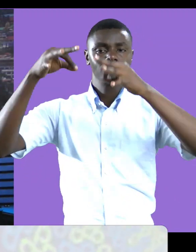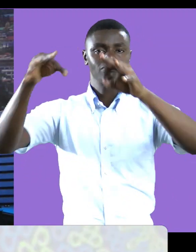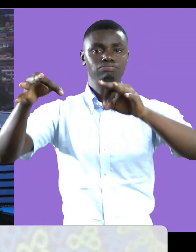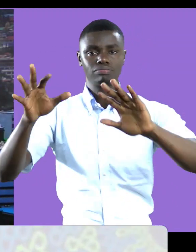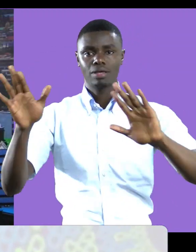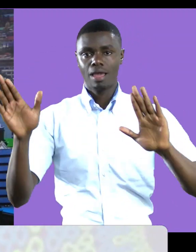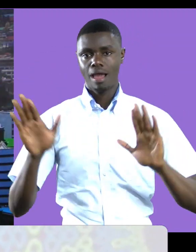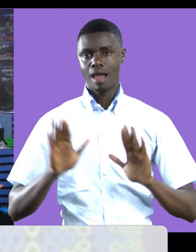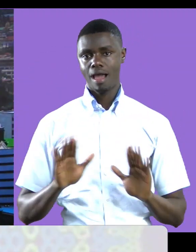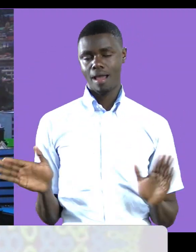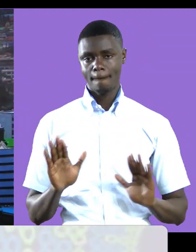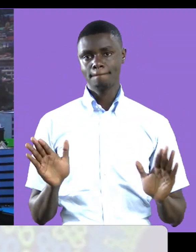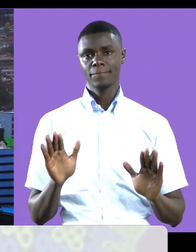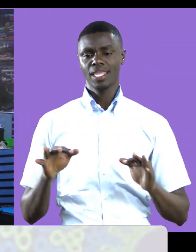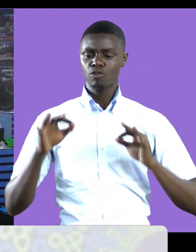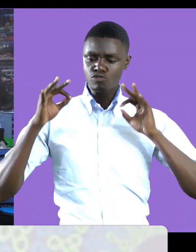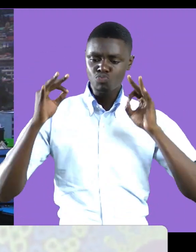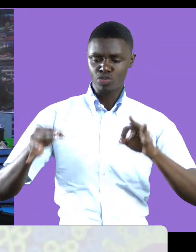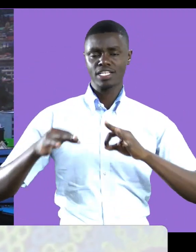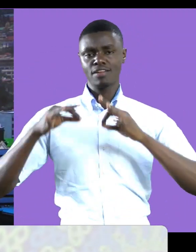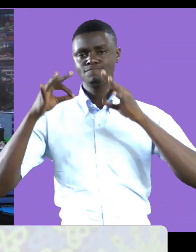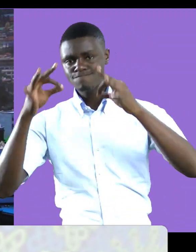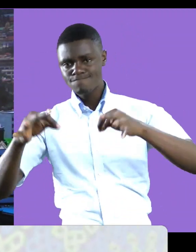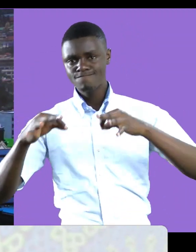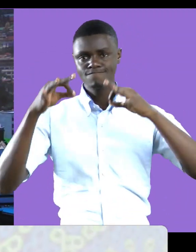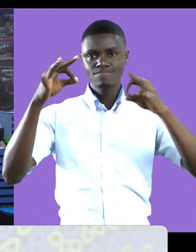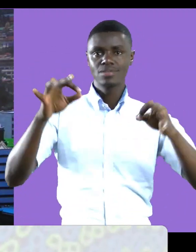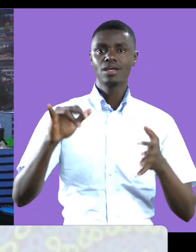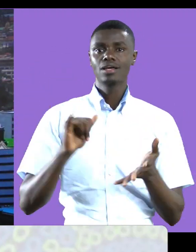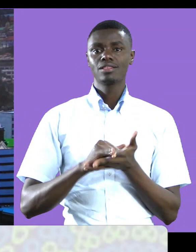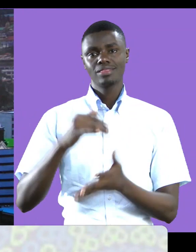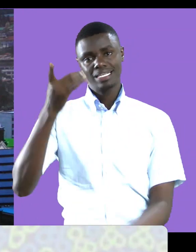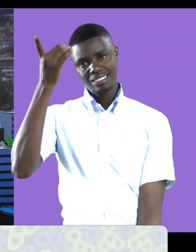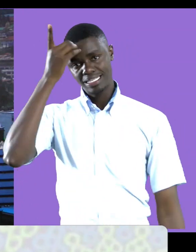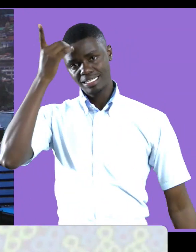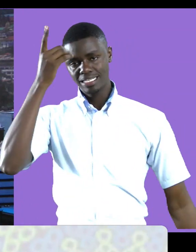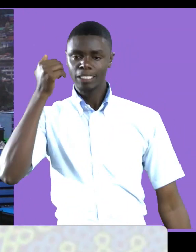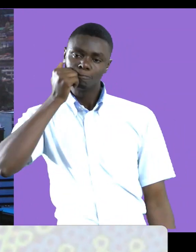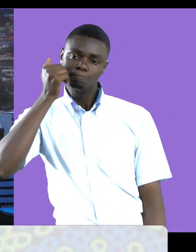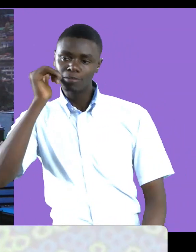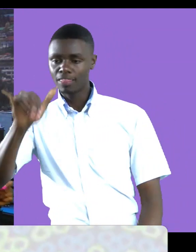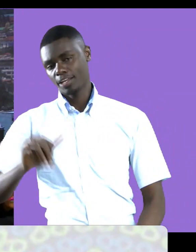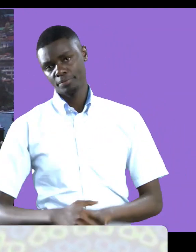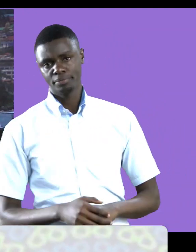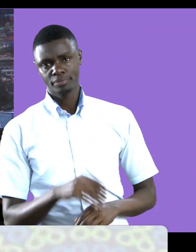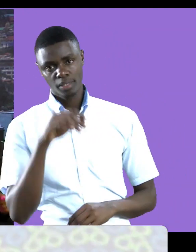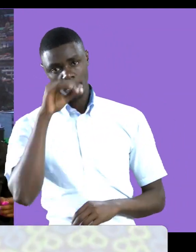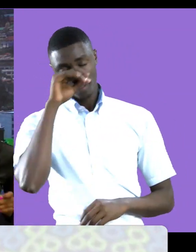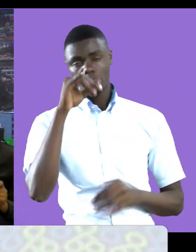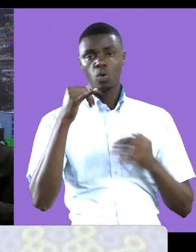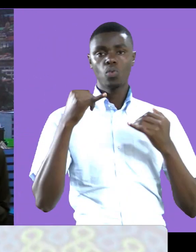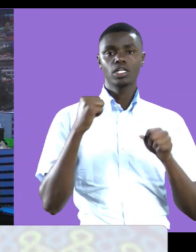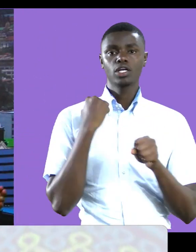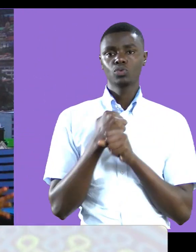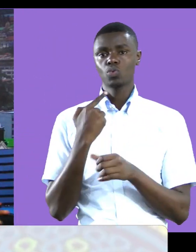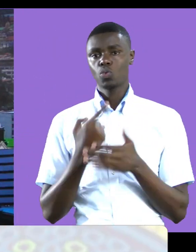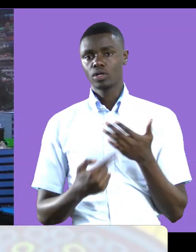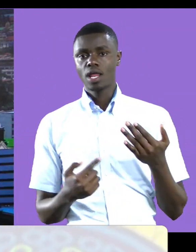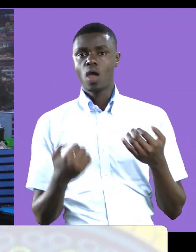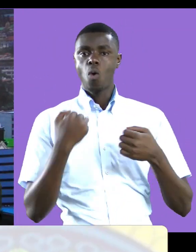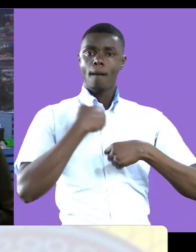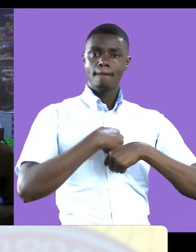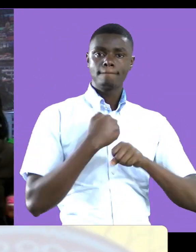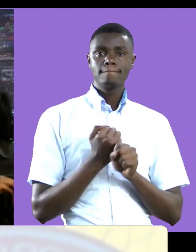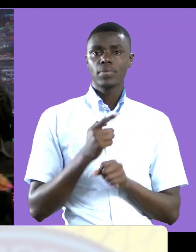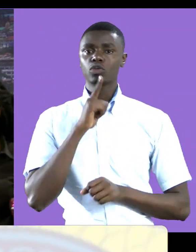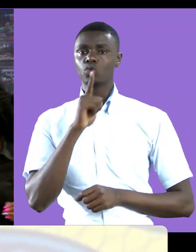Kuzekuma tu. Ni procrastination. That's a disease. Procrastination is a disease. That's not what you're trying to do. What you're trying to do is to make sure. Atakama